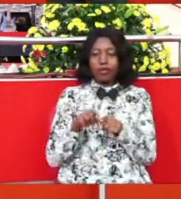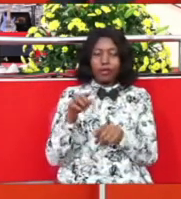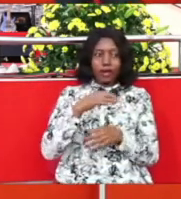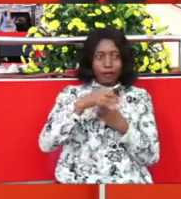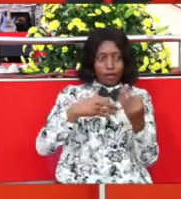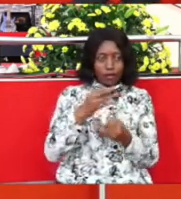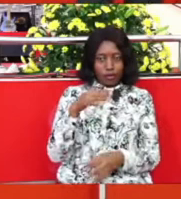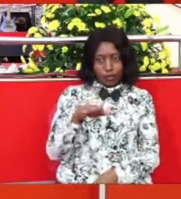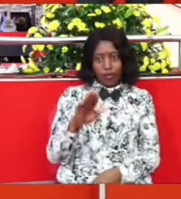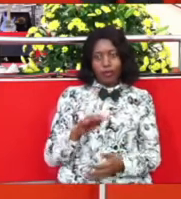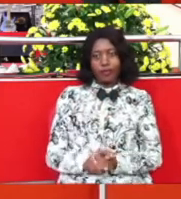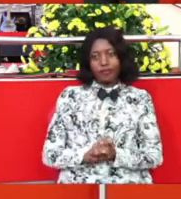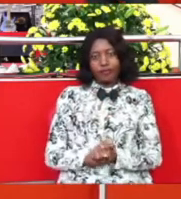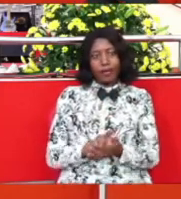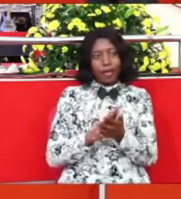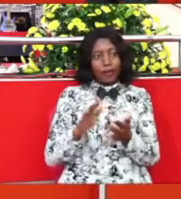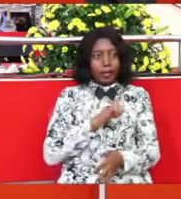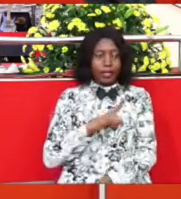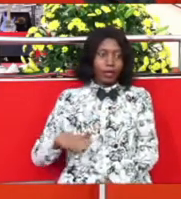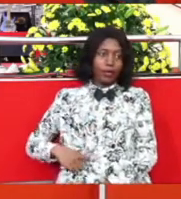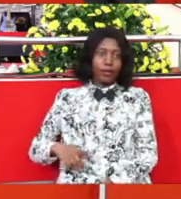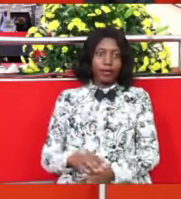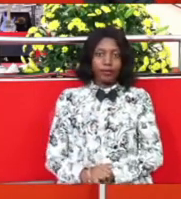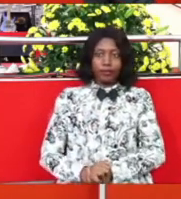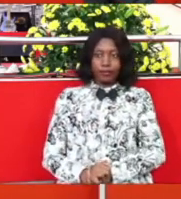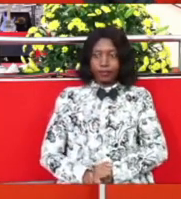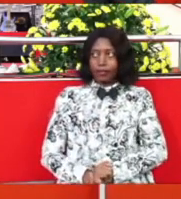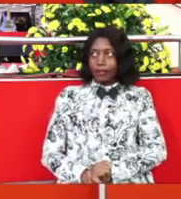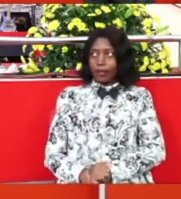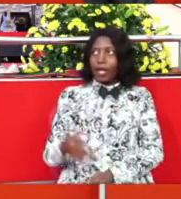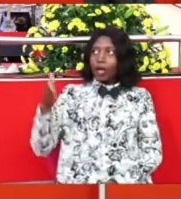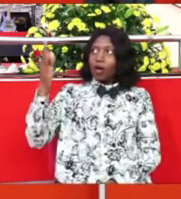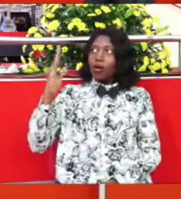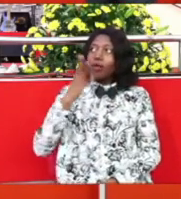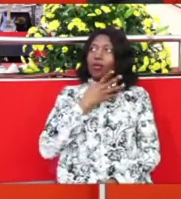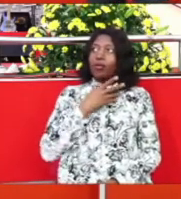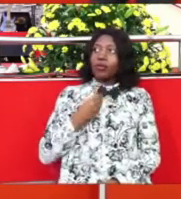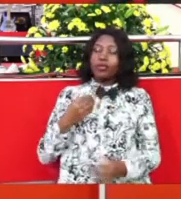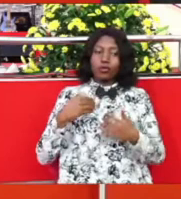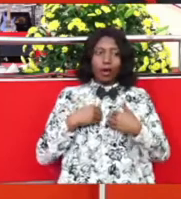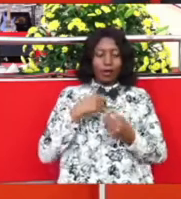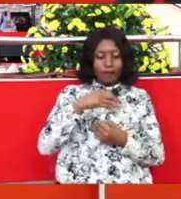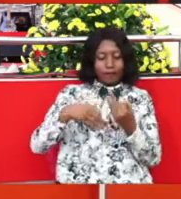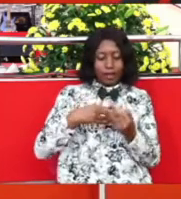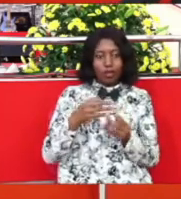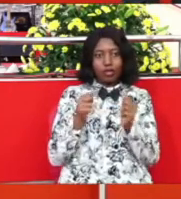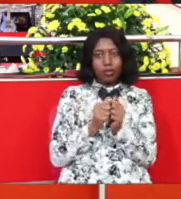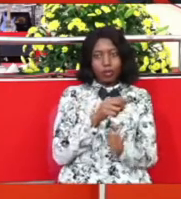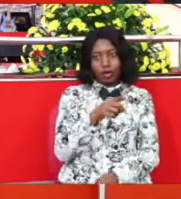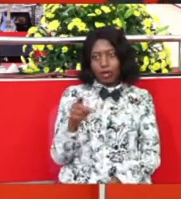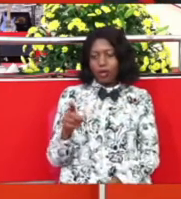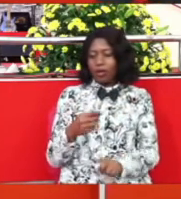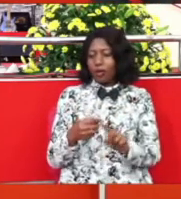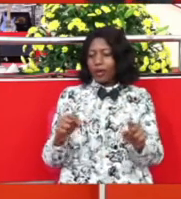asifiwe. Amen. God desires to have fellowship with humanity, but he will never force himself